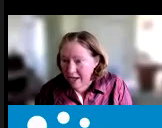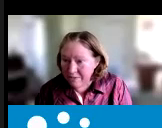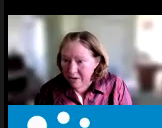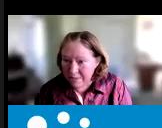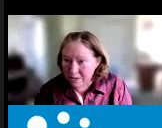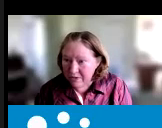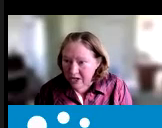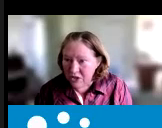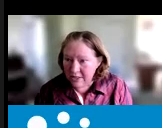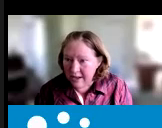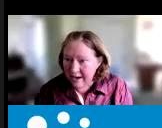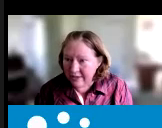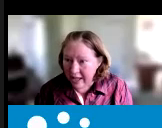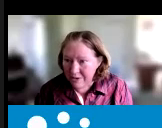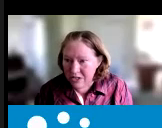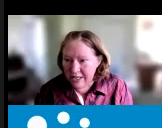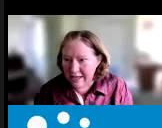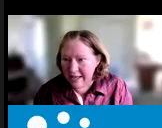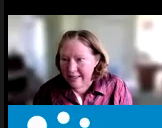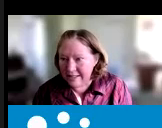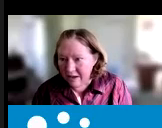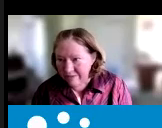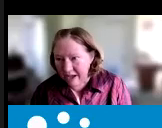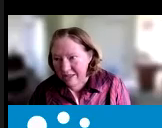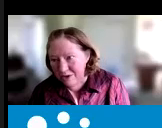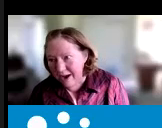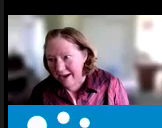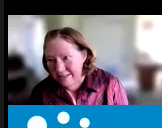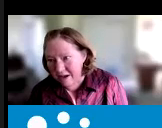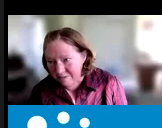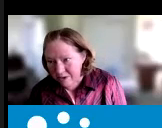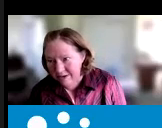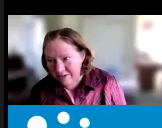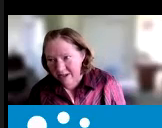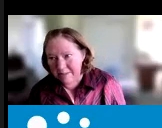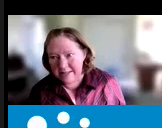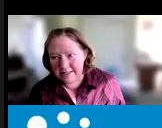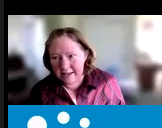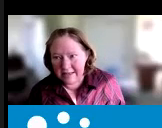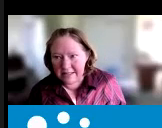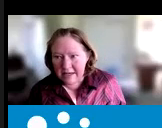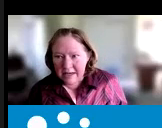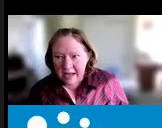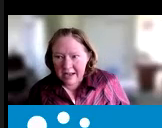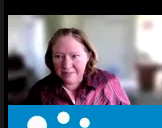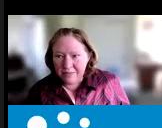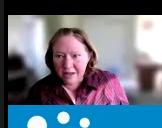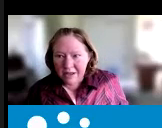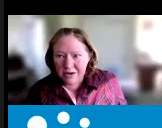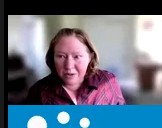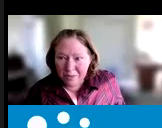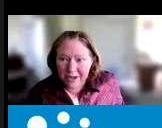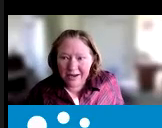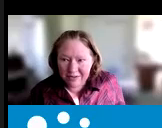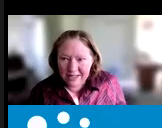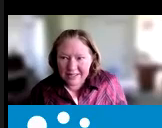the child abuse prevention kind of language that I think is off. I think you're right, is off-putting for families. And you